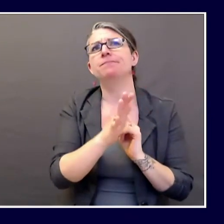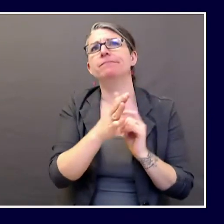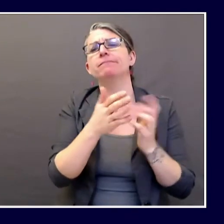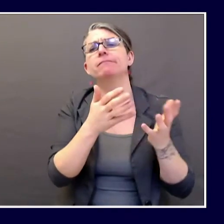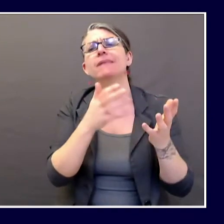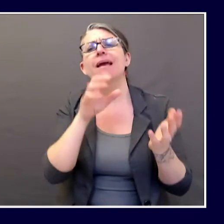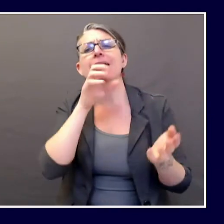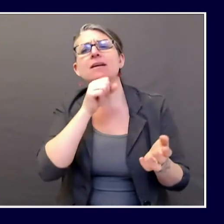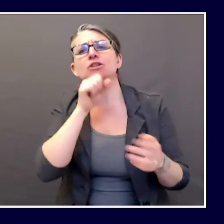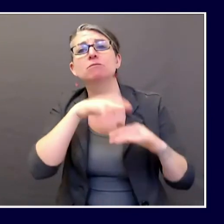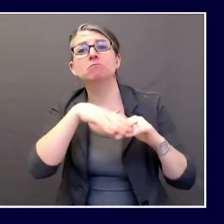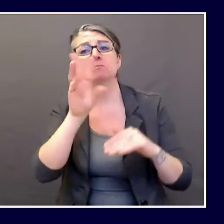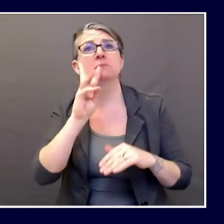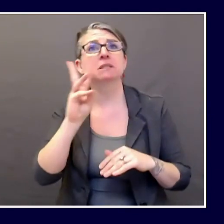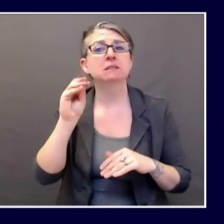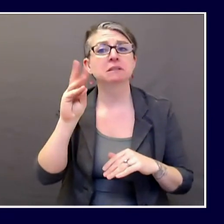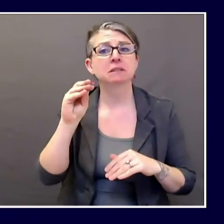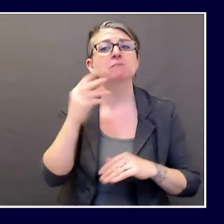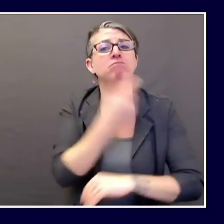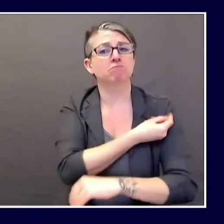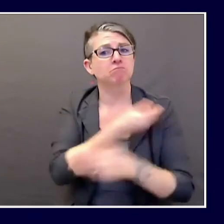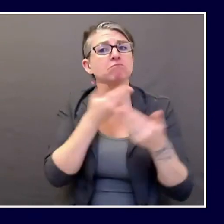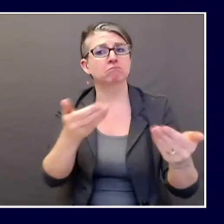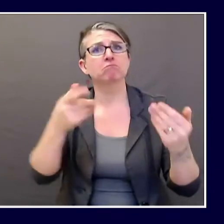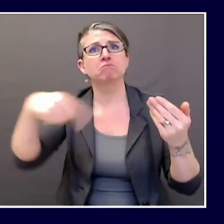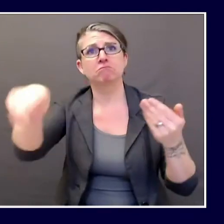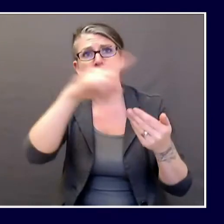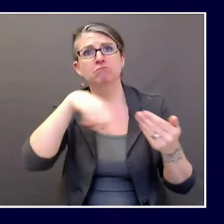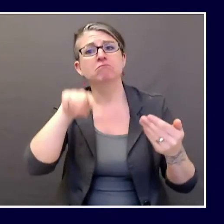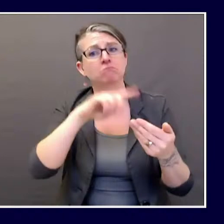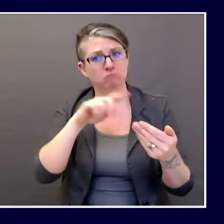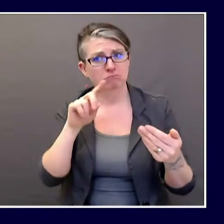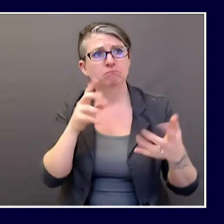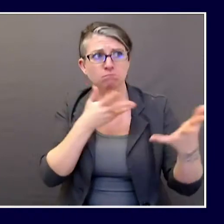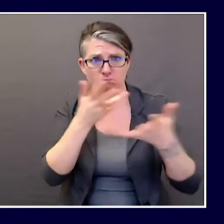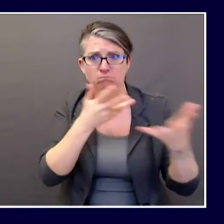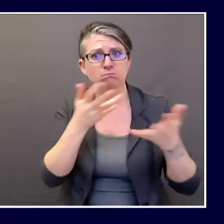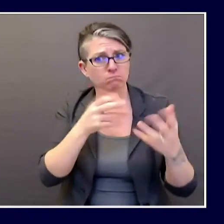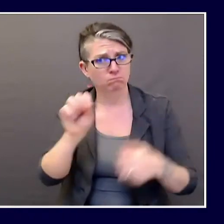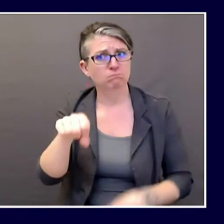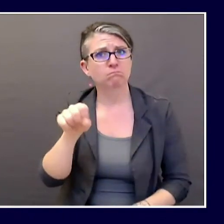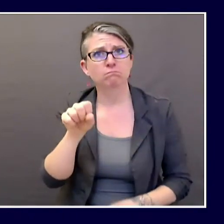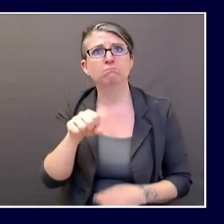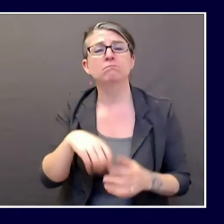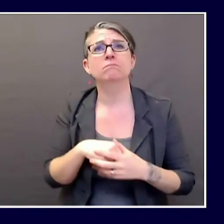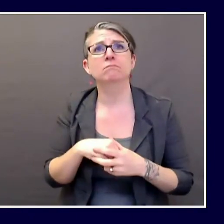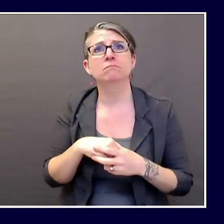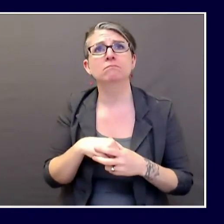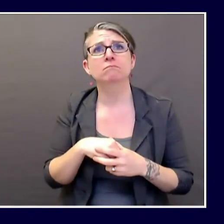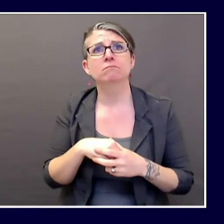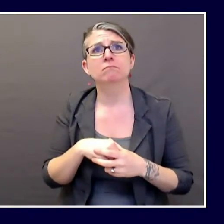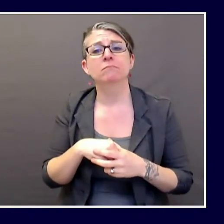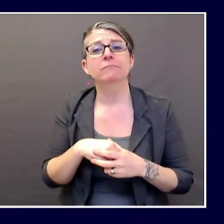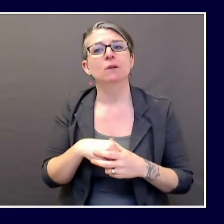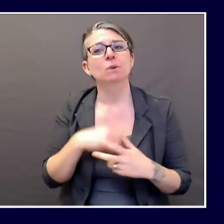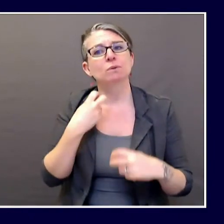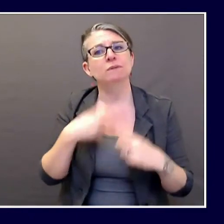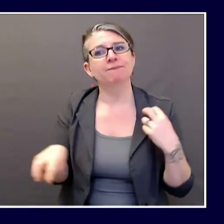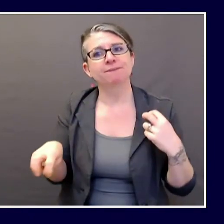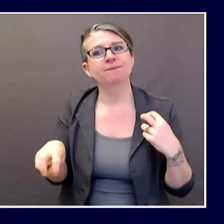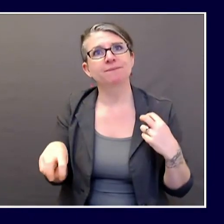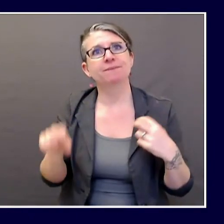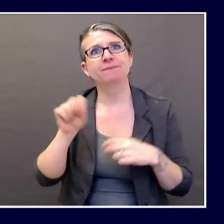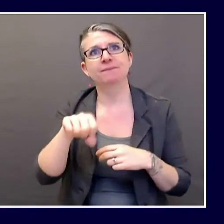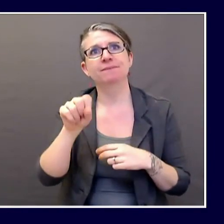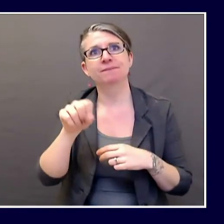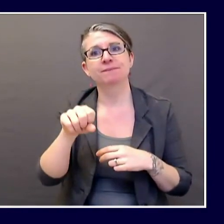that with the Department of Corrections. It's a logistical, there's a lot of logistics going on given the different facilities